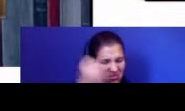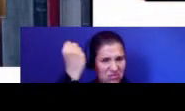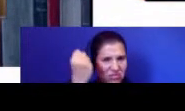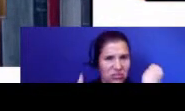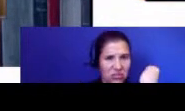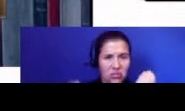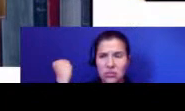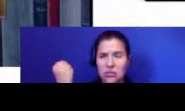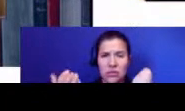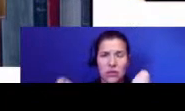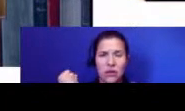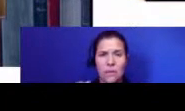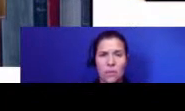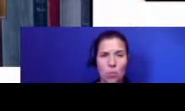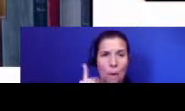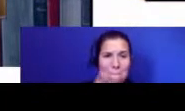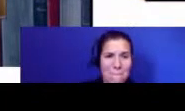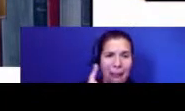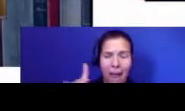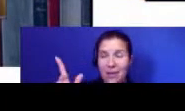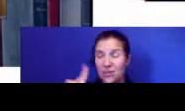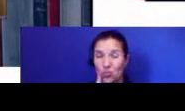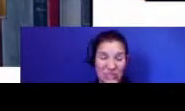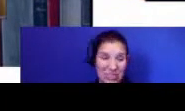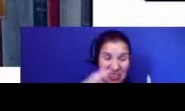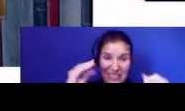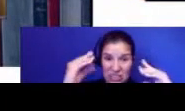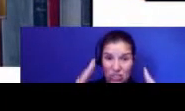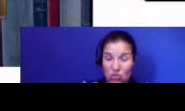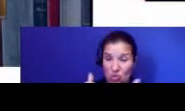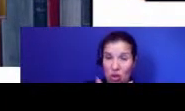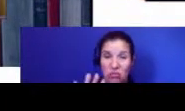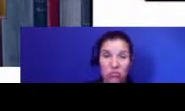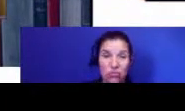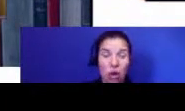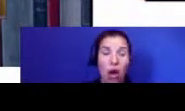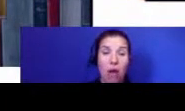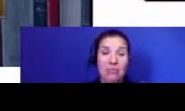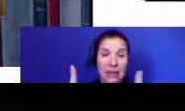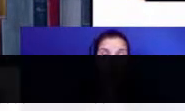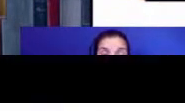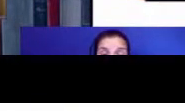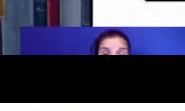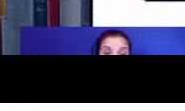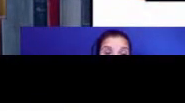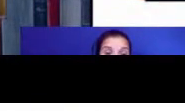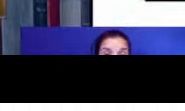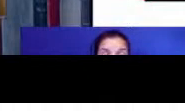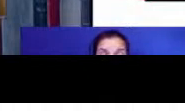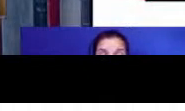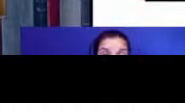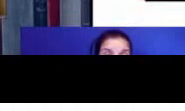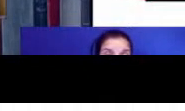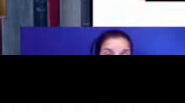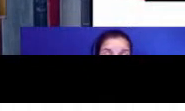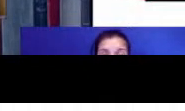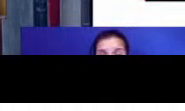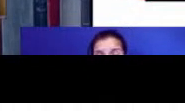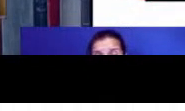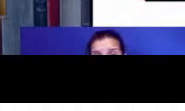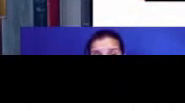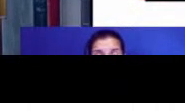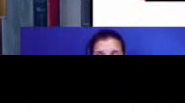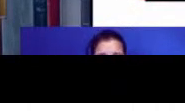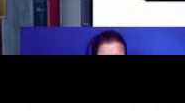beyond book banning, teachers have lost their jobs and licenses, principals have lost their schools, and those who remain have